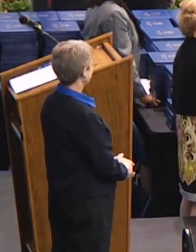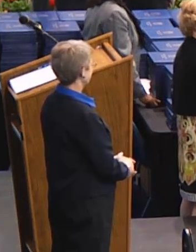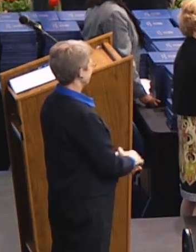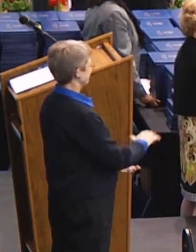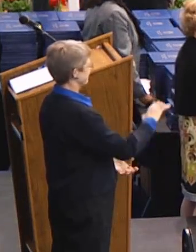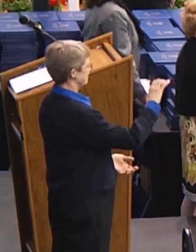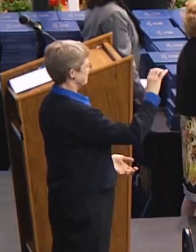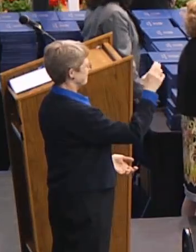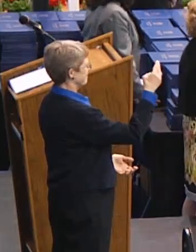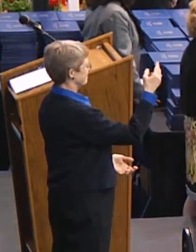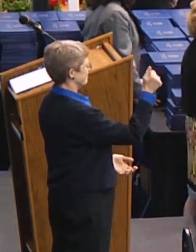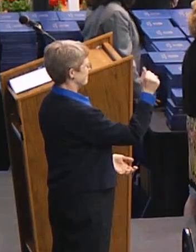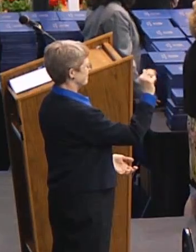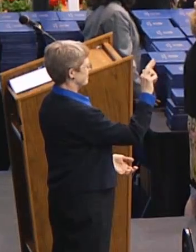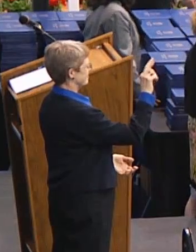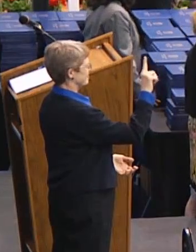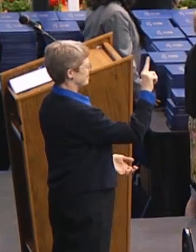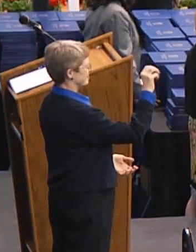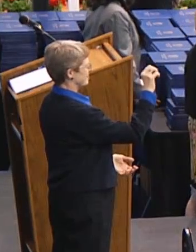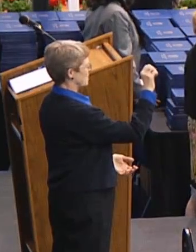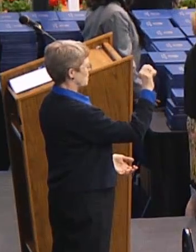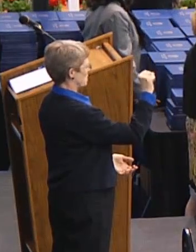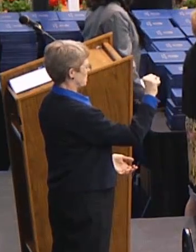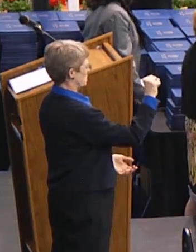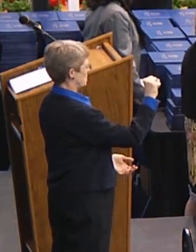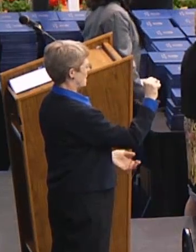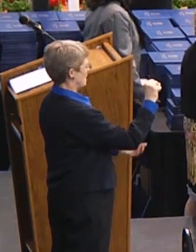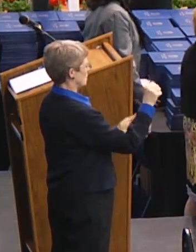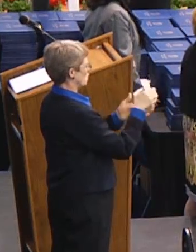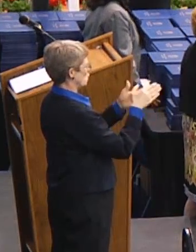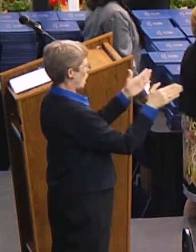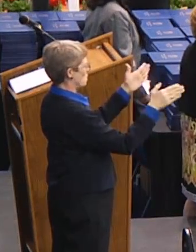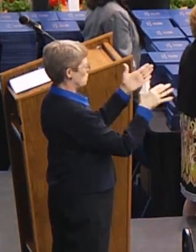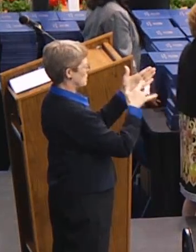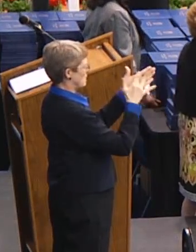Charles Wilburn Smith, General Studies, summa cum laude.